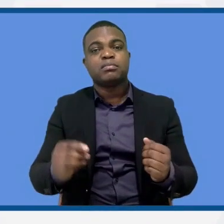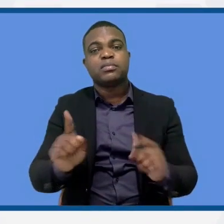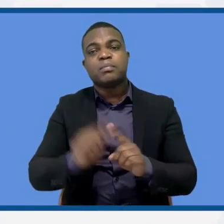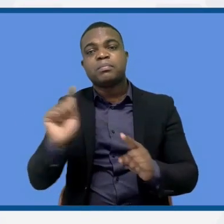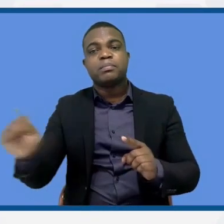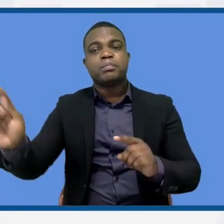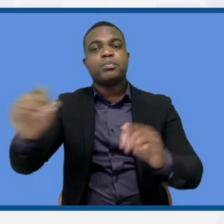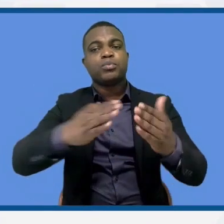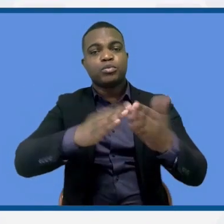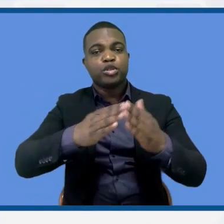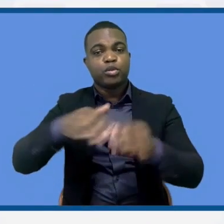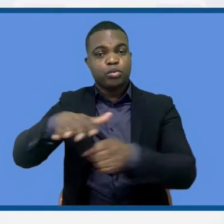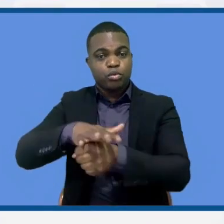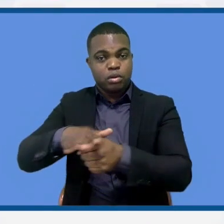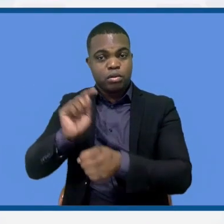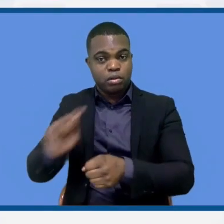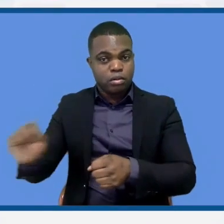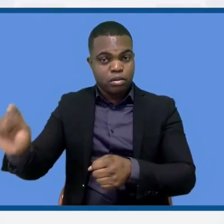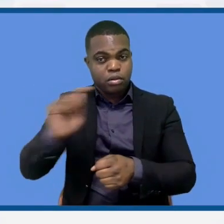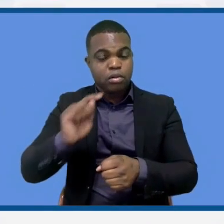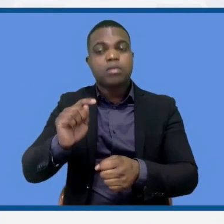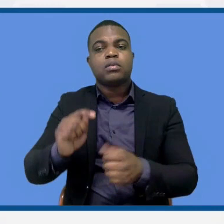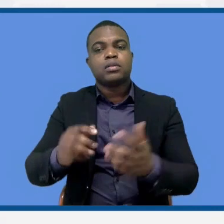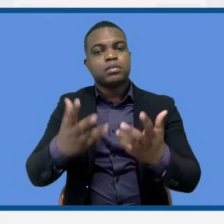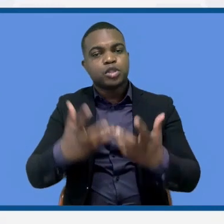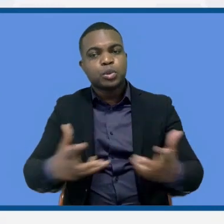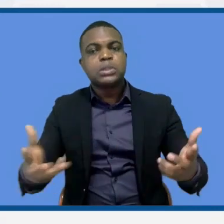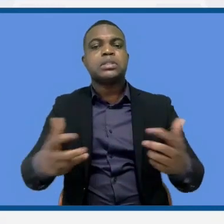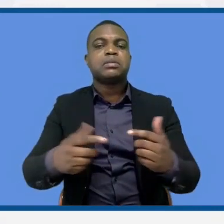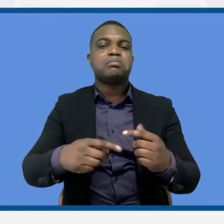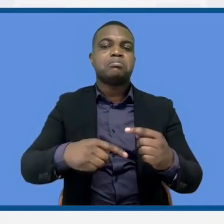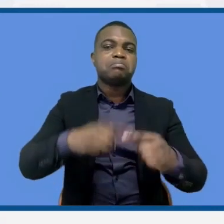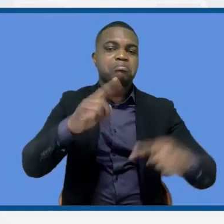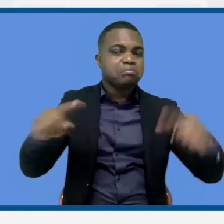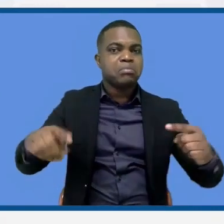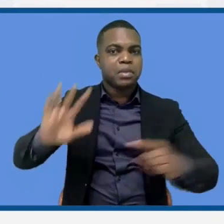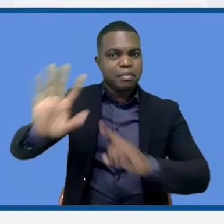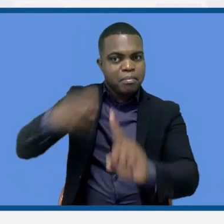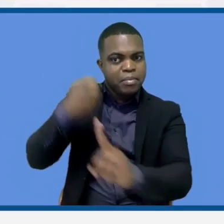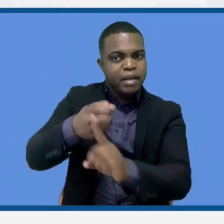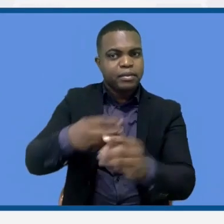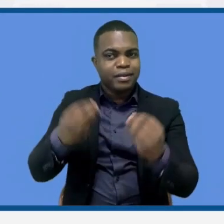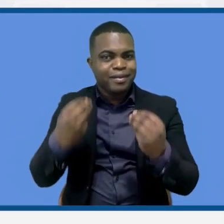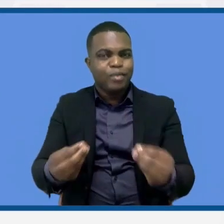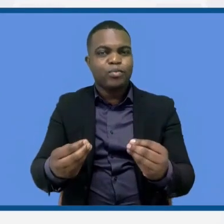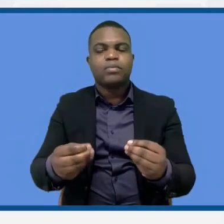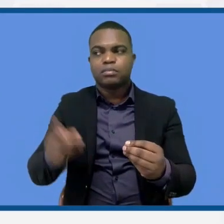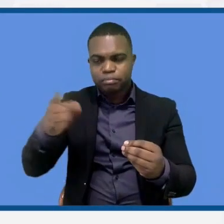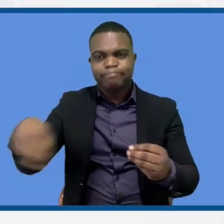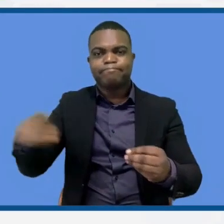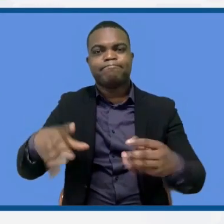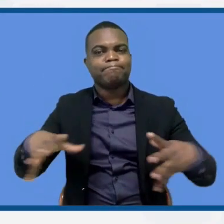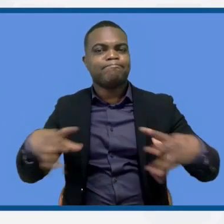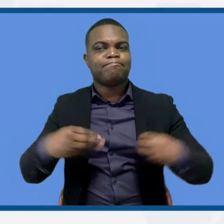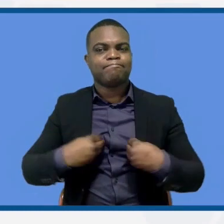natural environment, in restoring degraded ecosystems, which leads to their own reduction of their